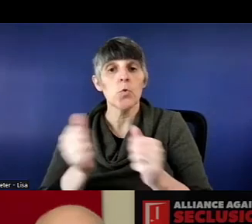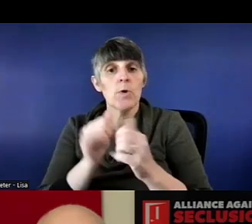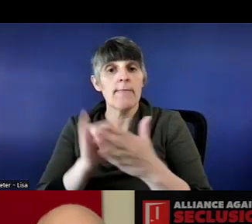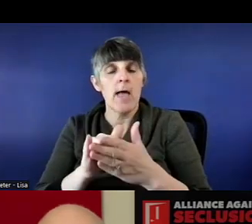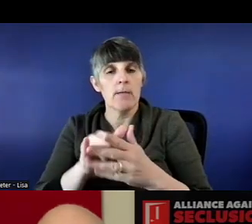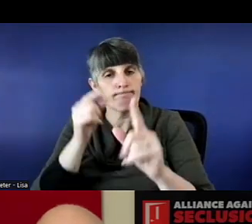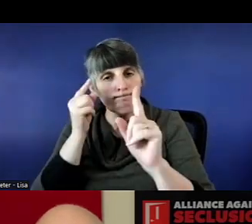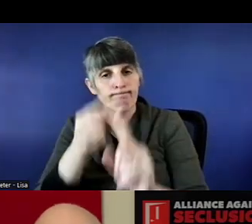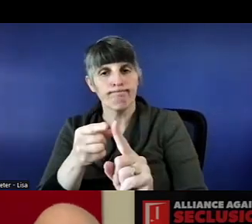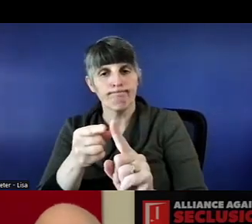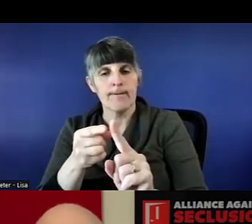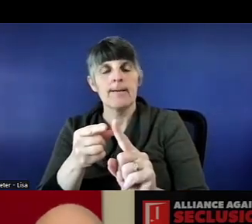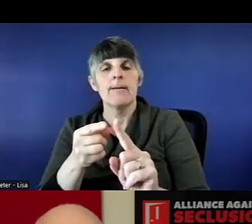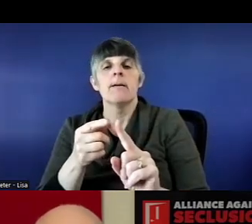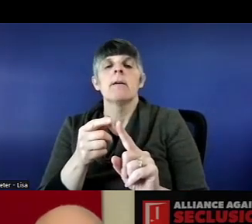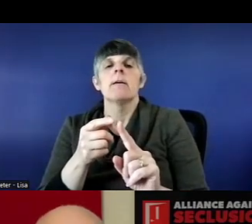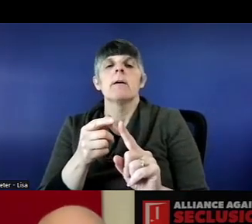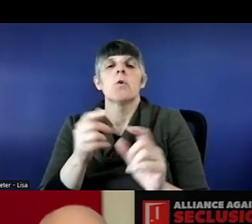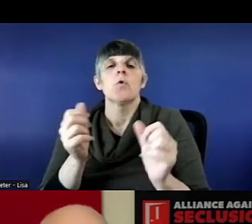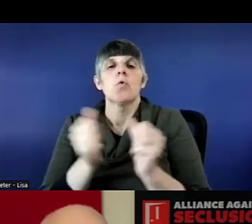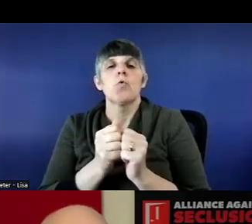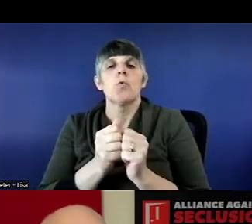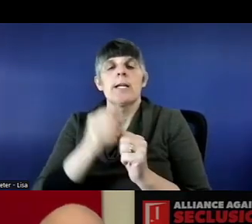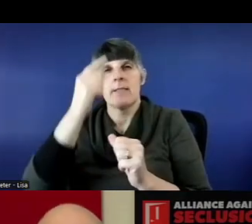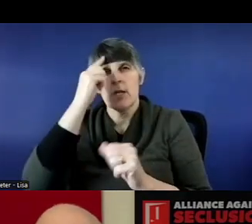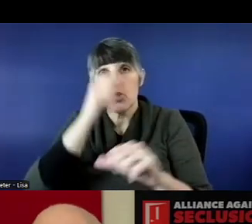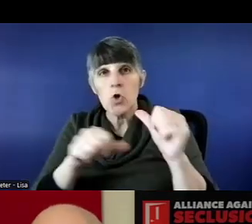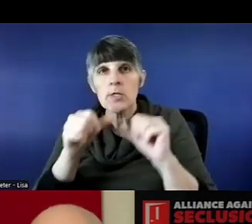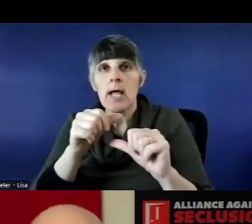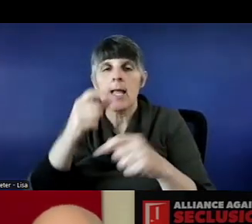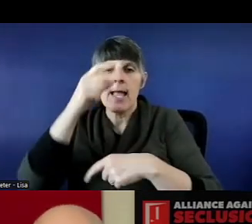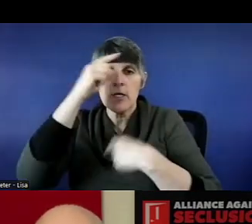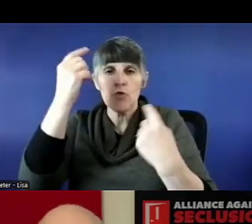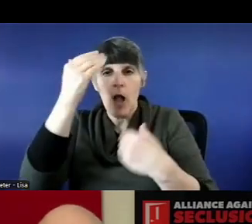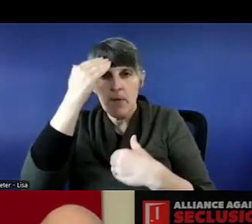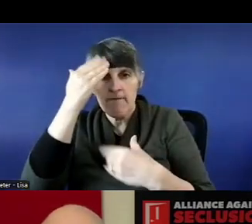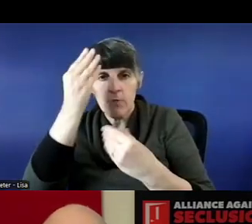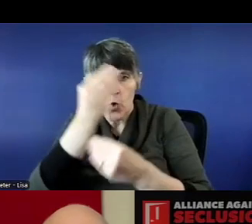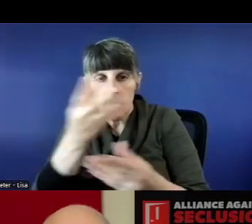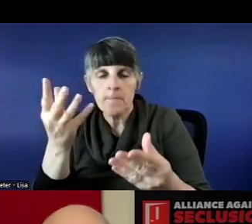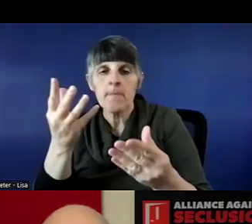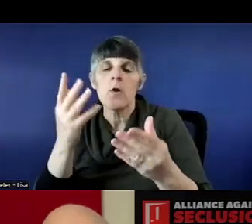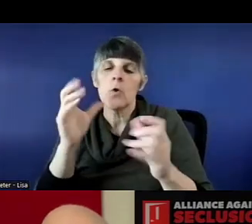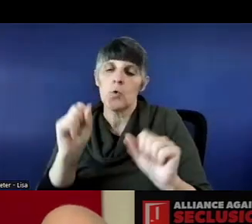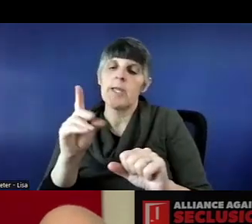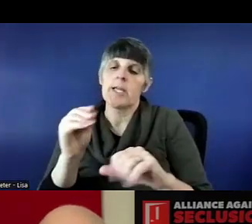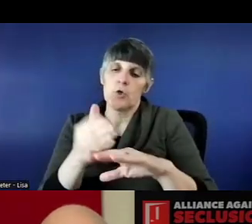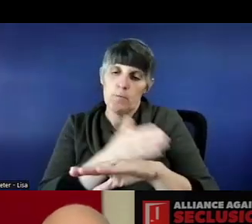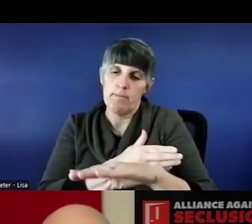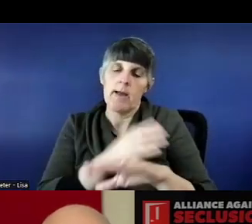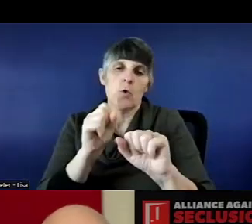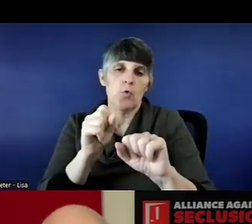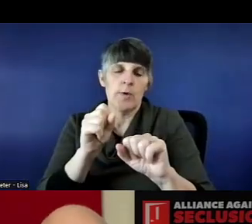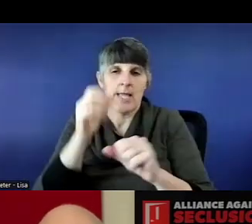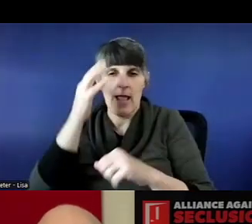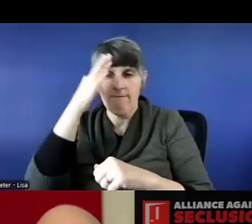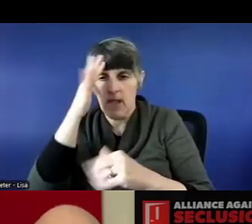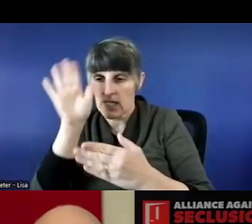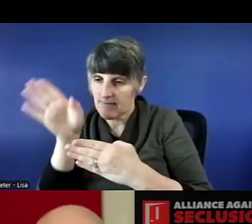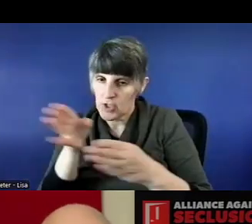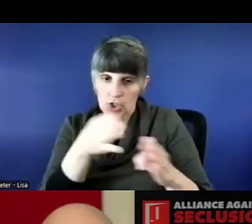take-home message here is that, you know, with the neuroscience and trauma-informed approaches, we can do better. We can shift our